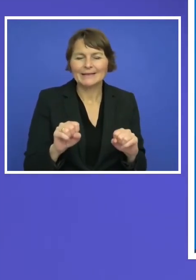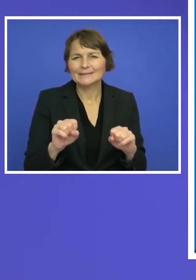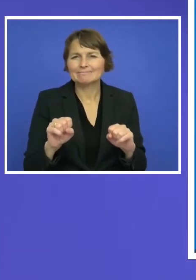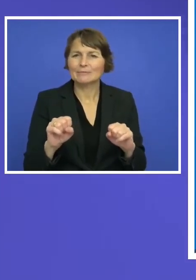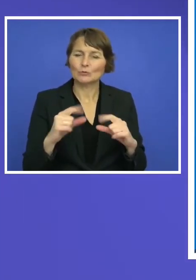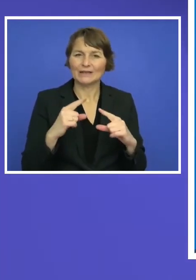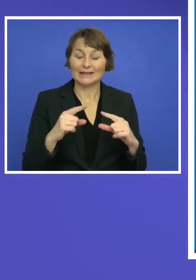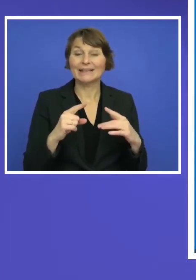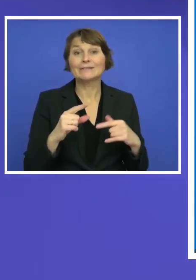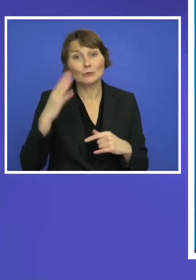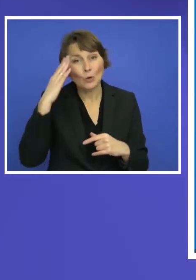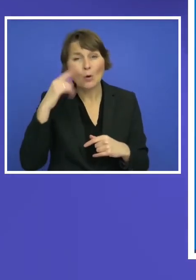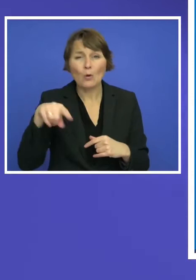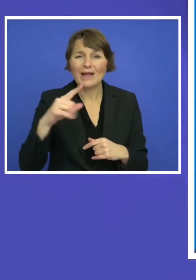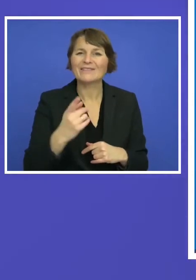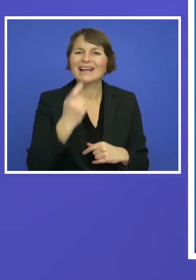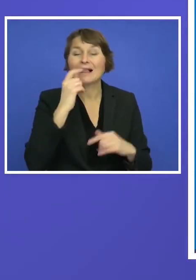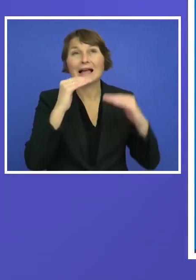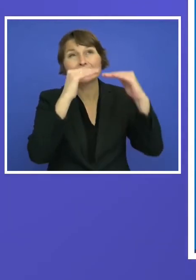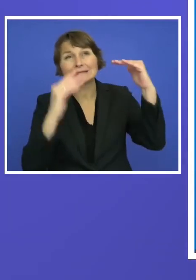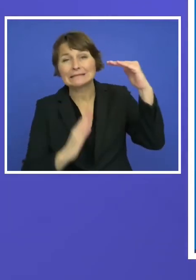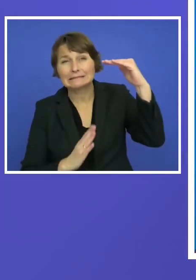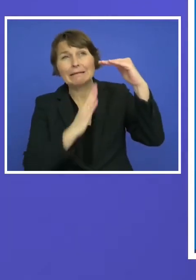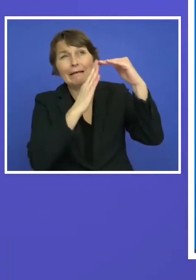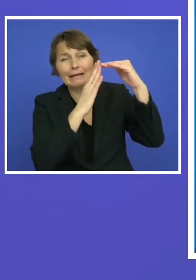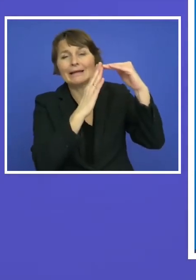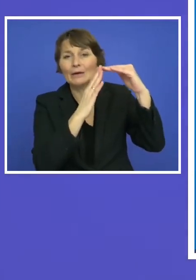we all know, particularly in the context of Morocco.